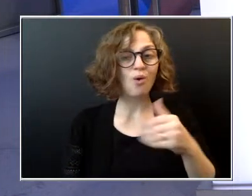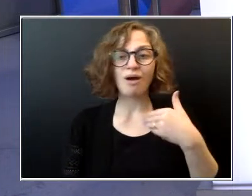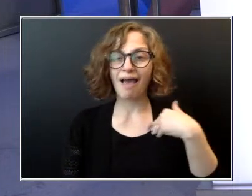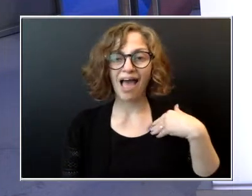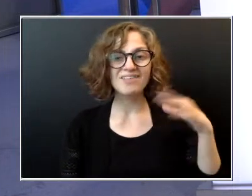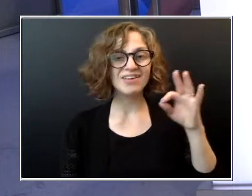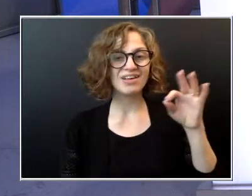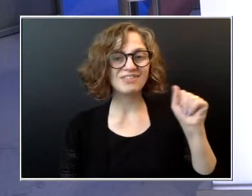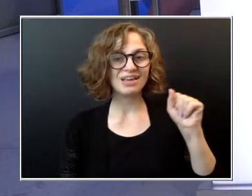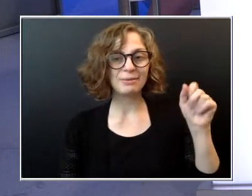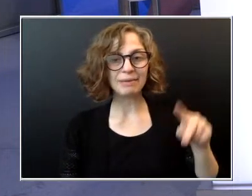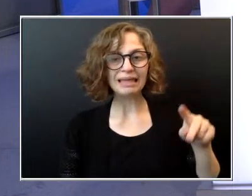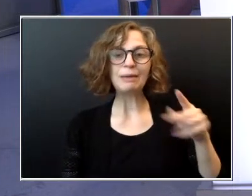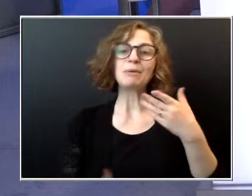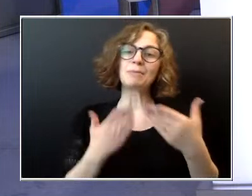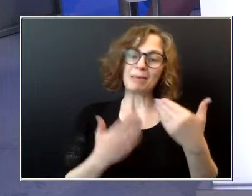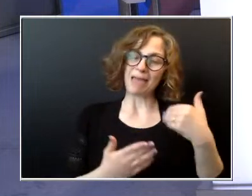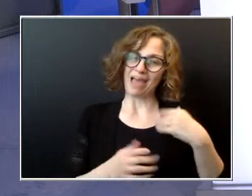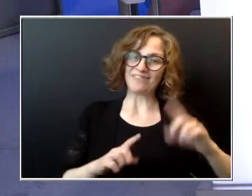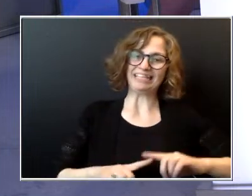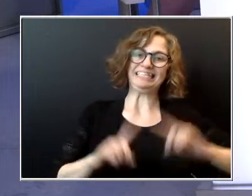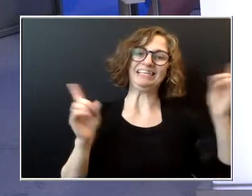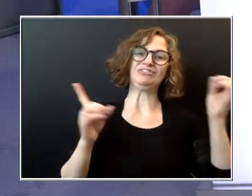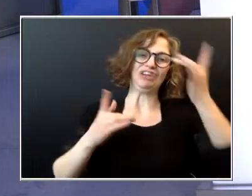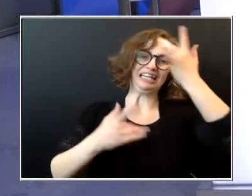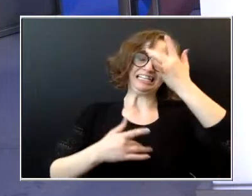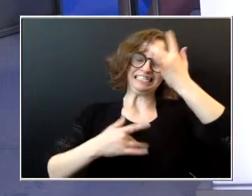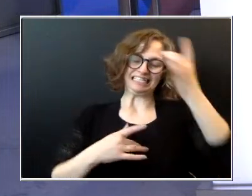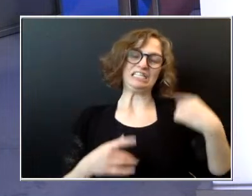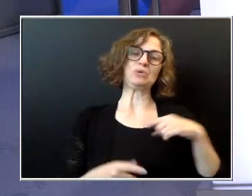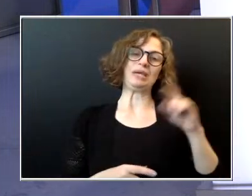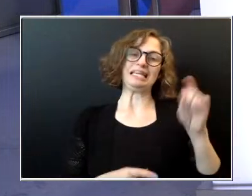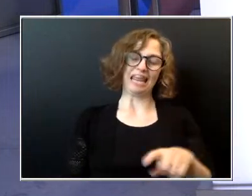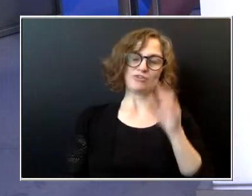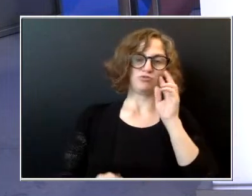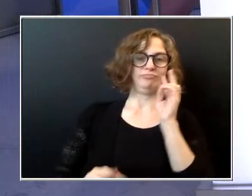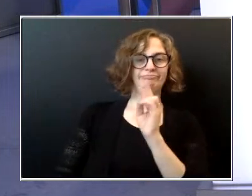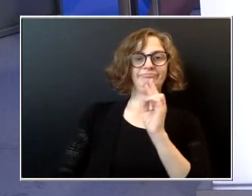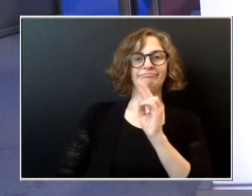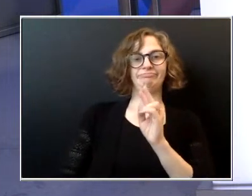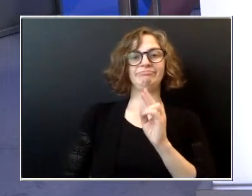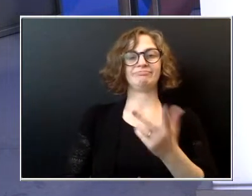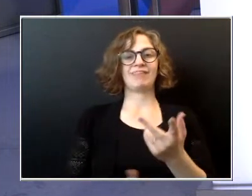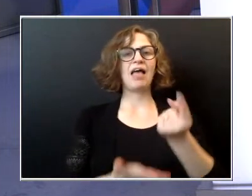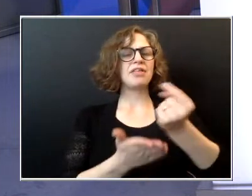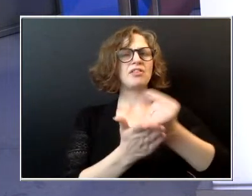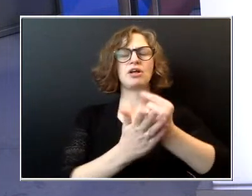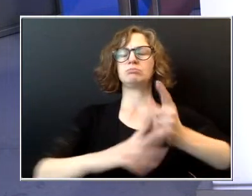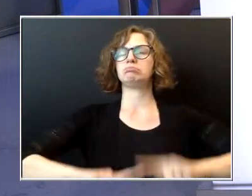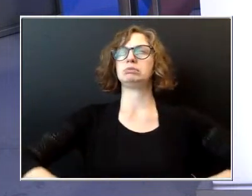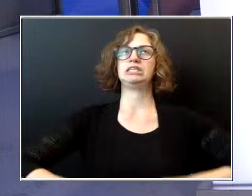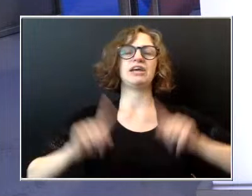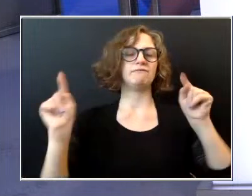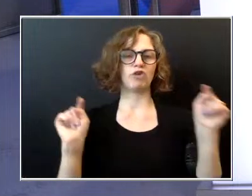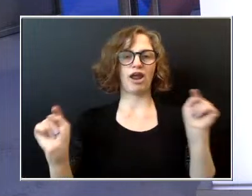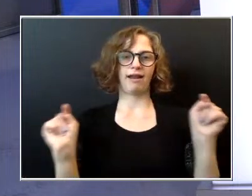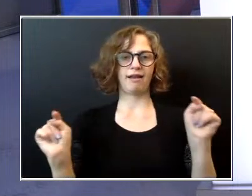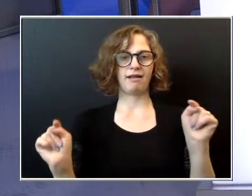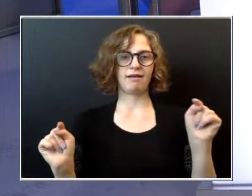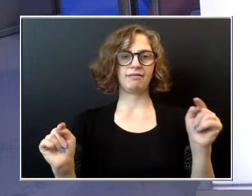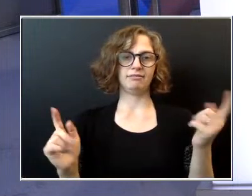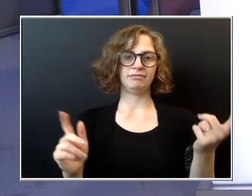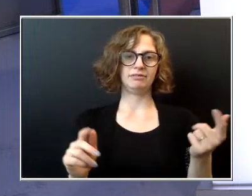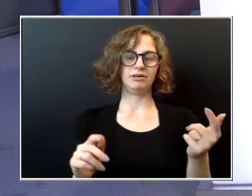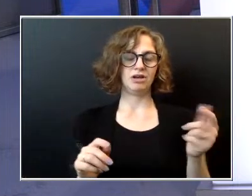other disease, and that's something we need to follow and work with you on. And therapies are completely different. Yeah. So you could have gone from having your colon